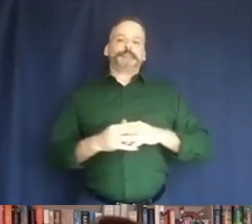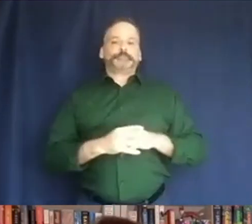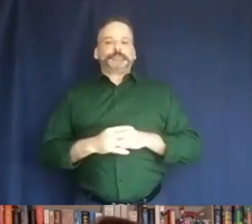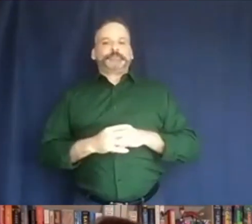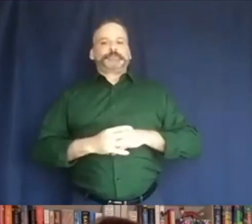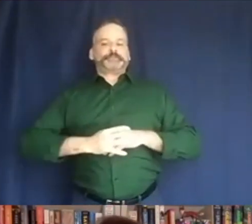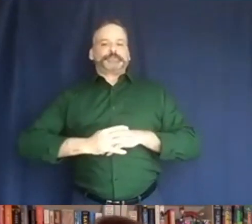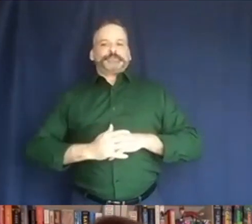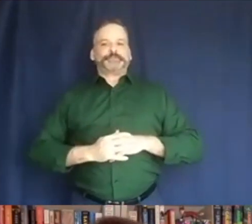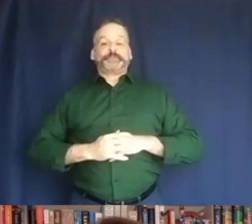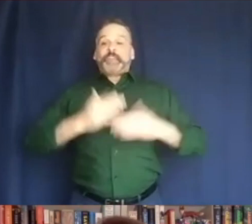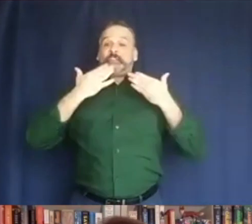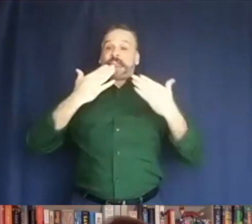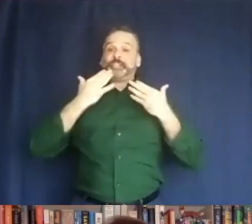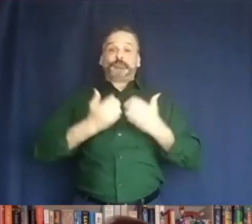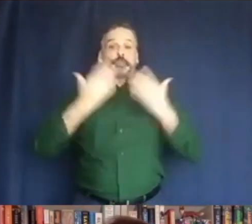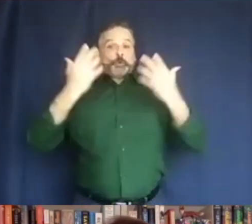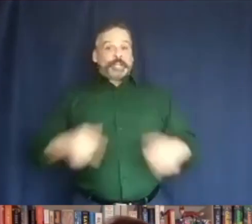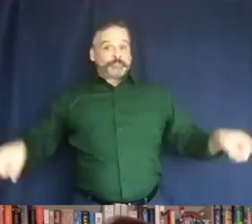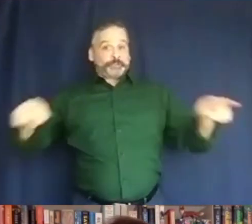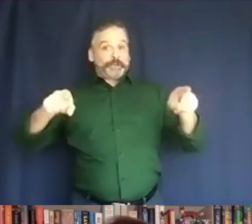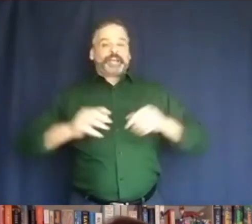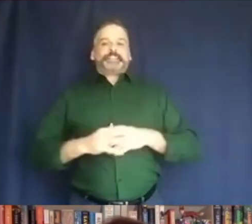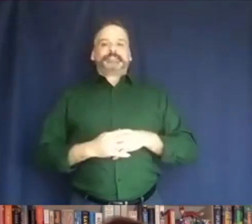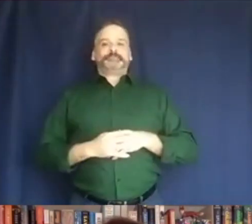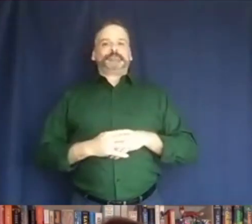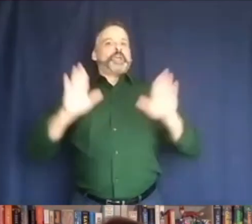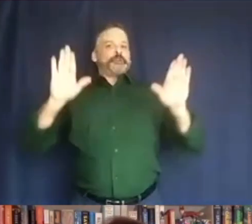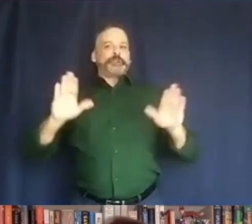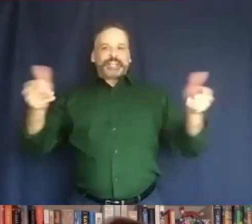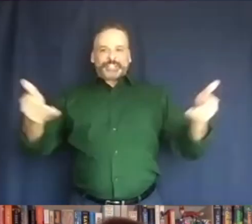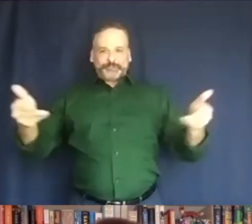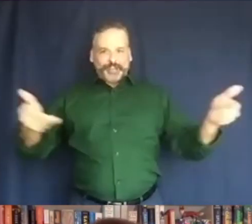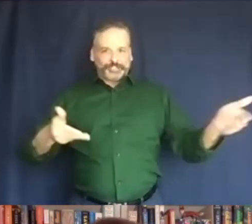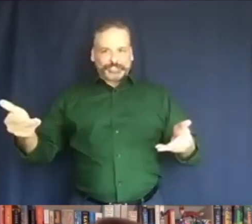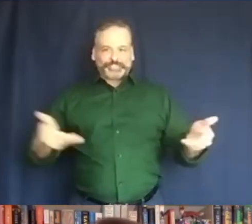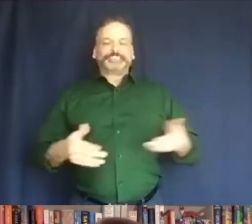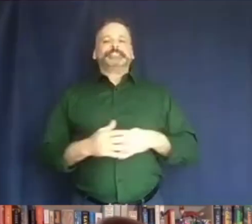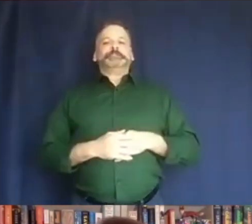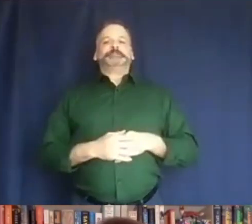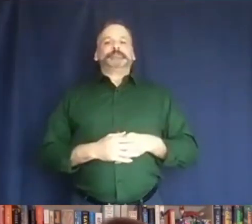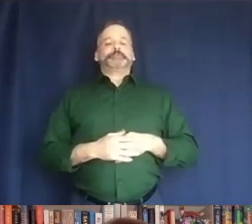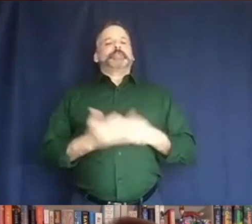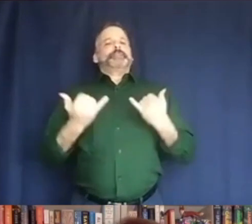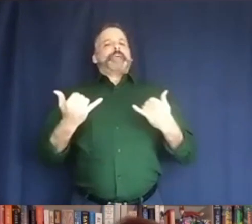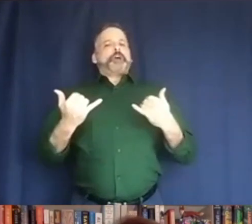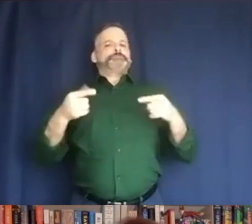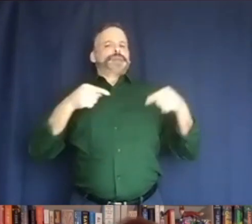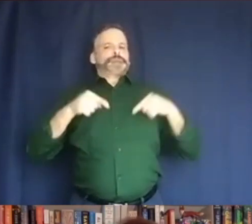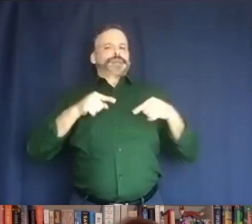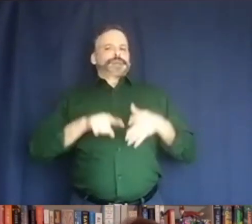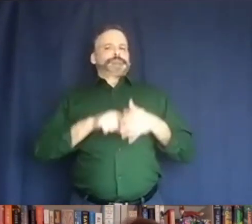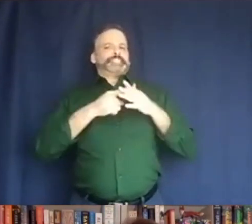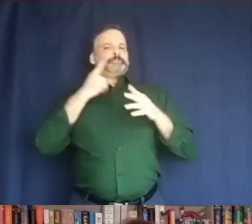Cool. Thank you so much, everybody. Those are great introductions. Let's take it back to the beginning for